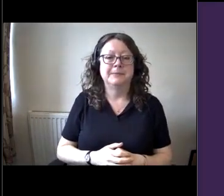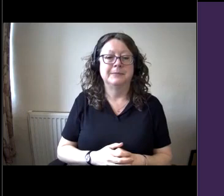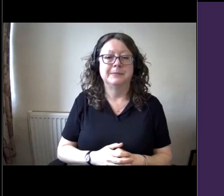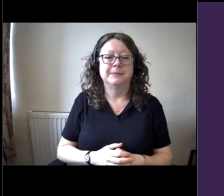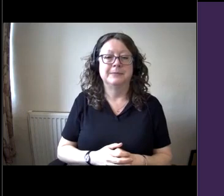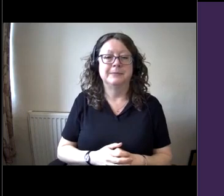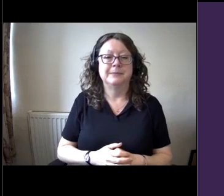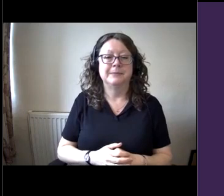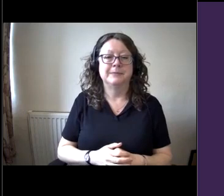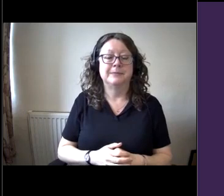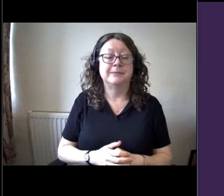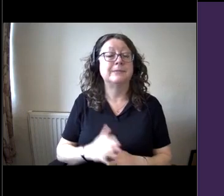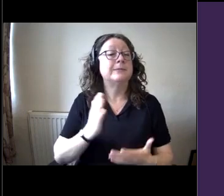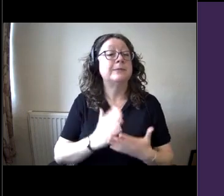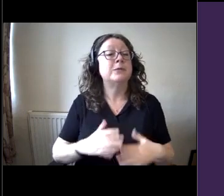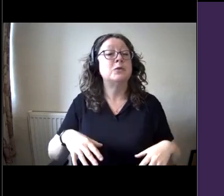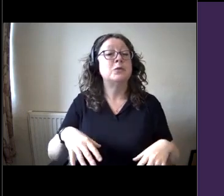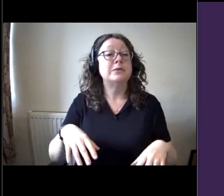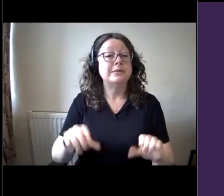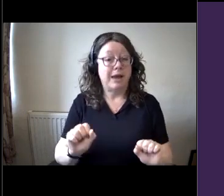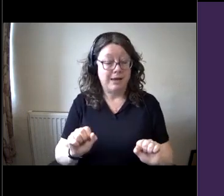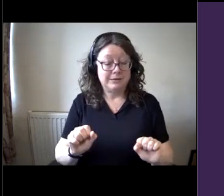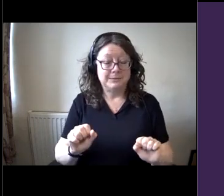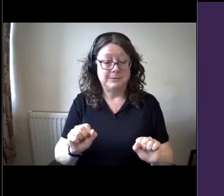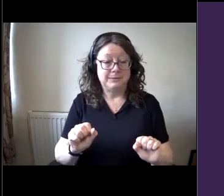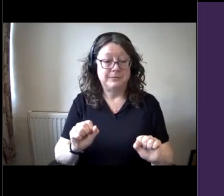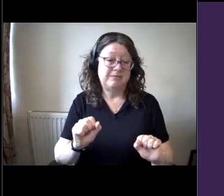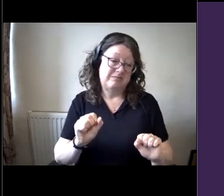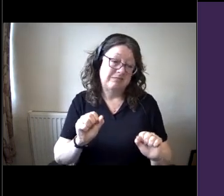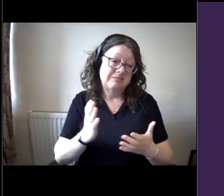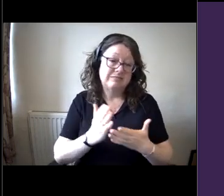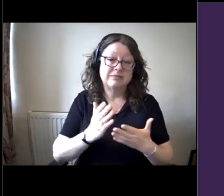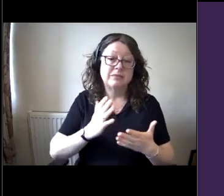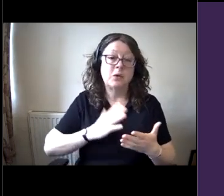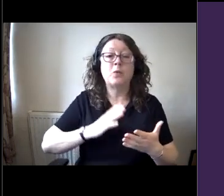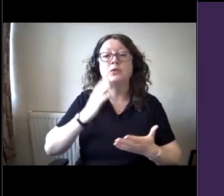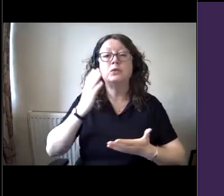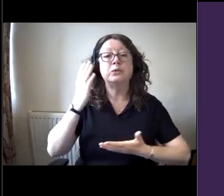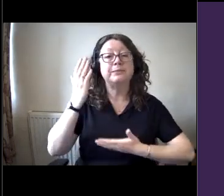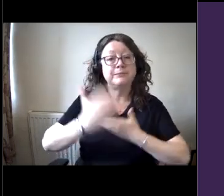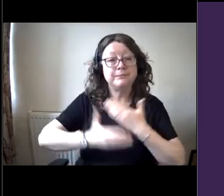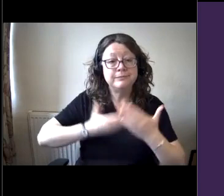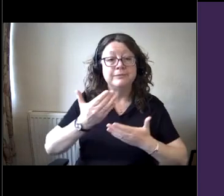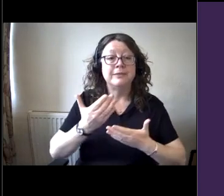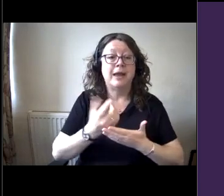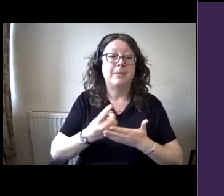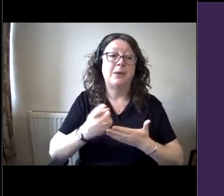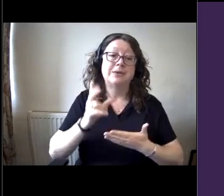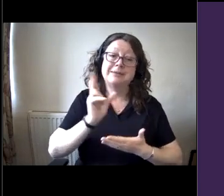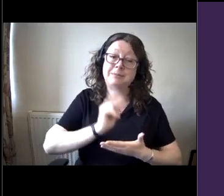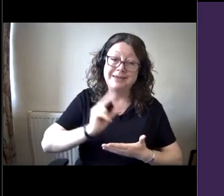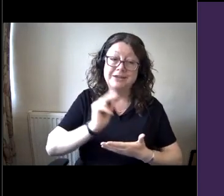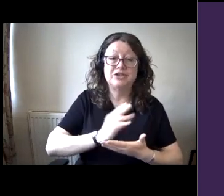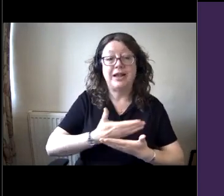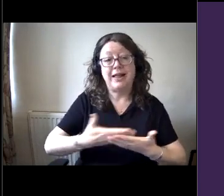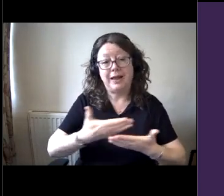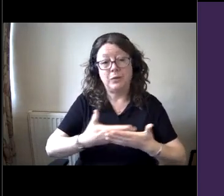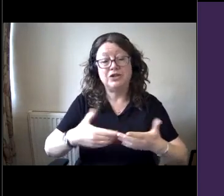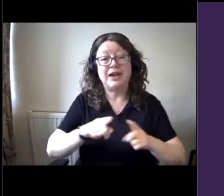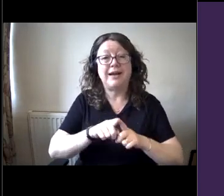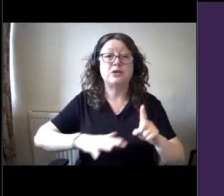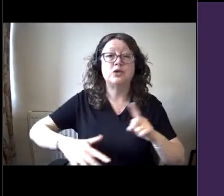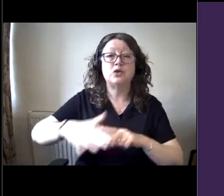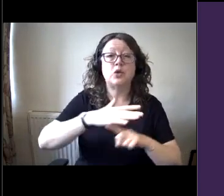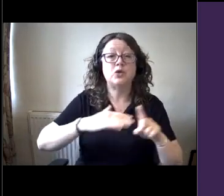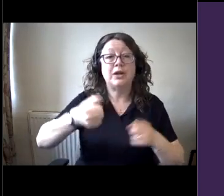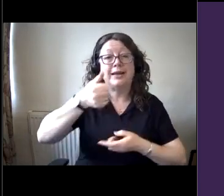So to start off then, I want to talk a little bit about speech, language and social experience and